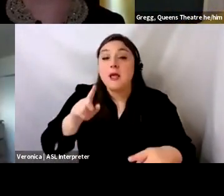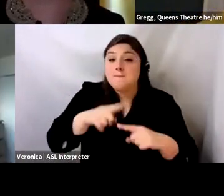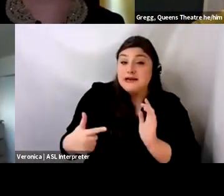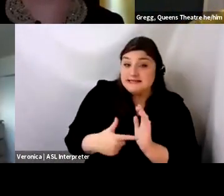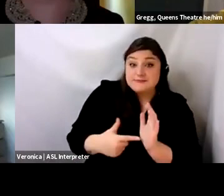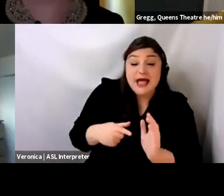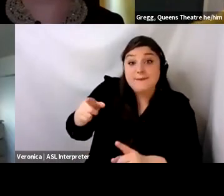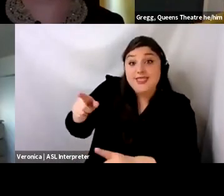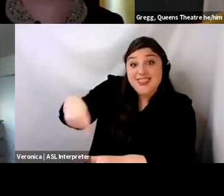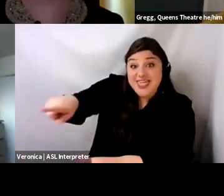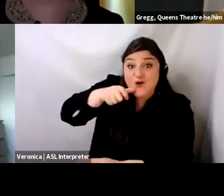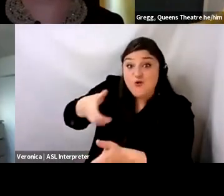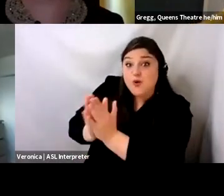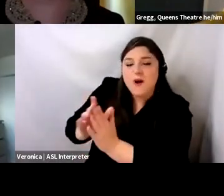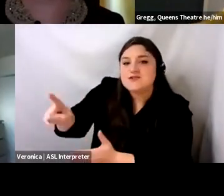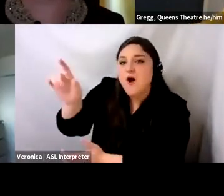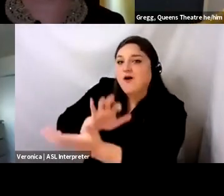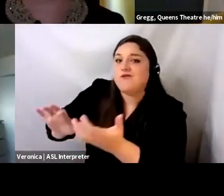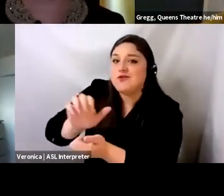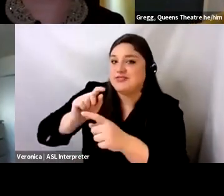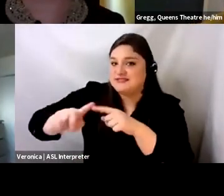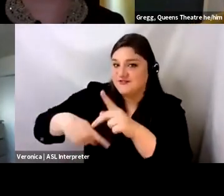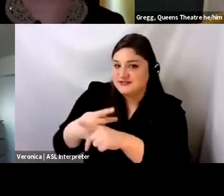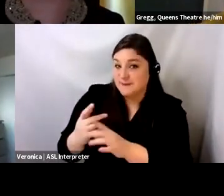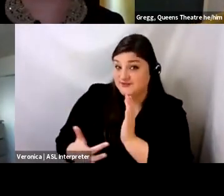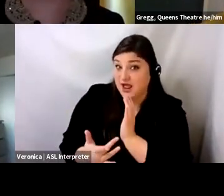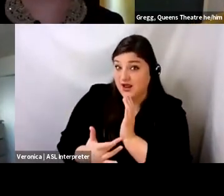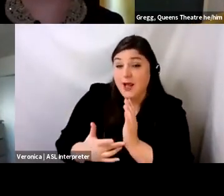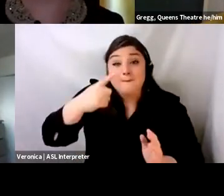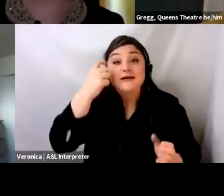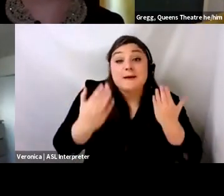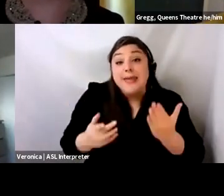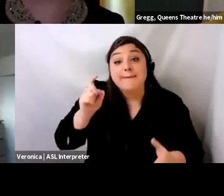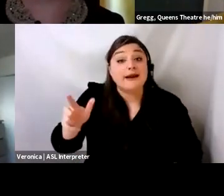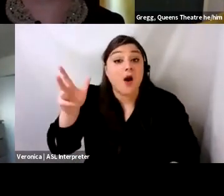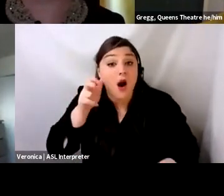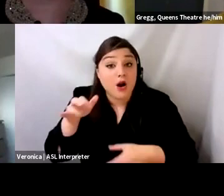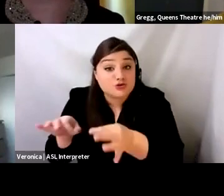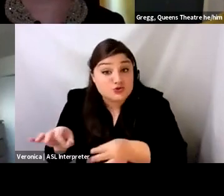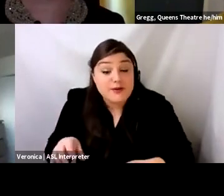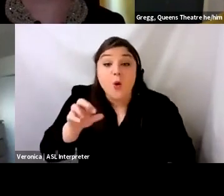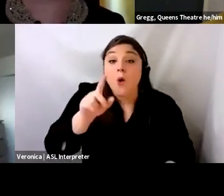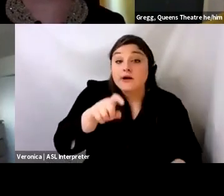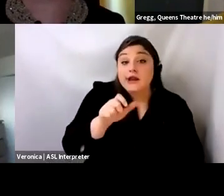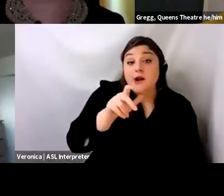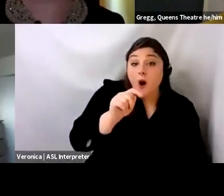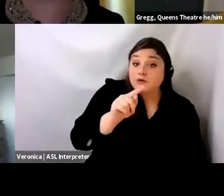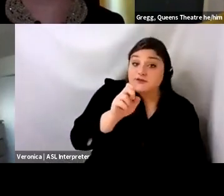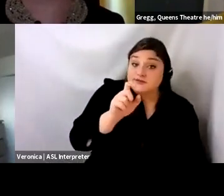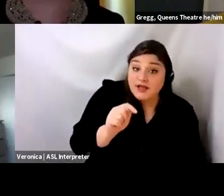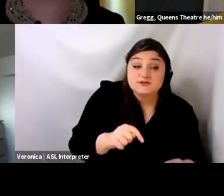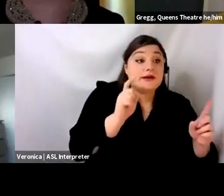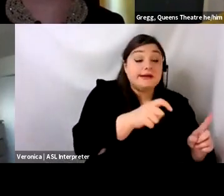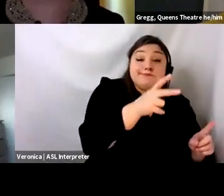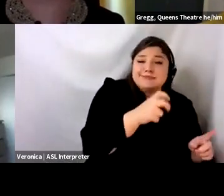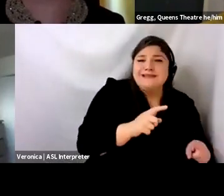confused, right? So it's always a good idea just to make that personal connection. You can never go wrong with that. It never hurts to ask, right, and get all